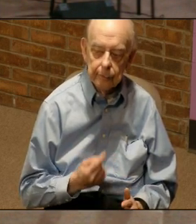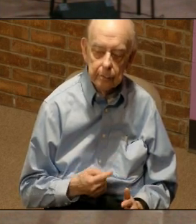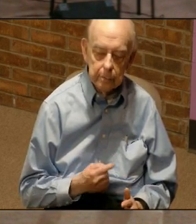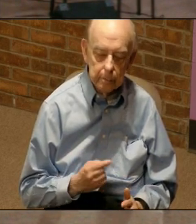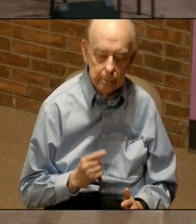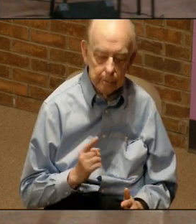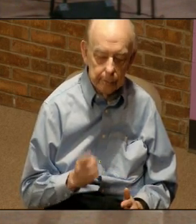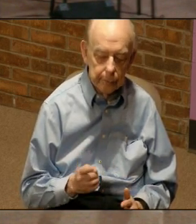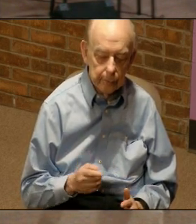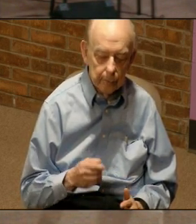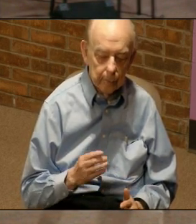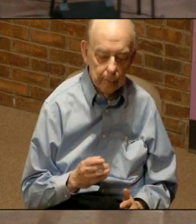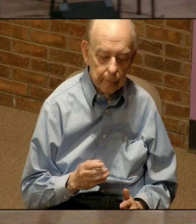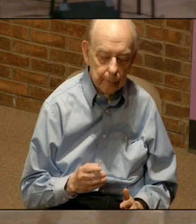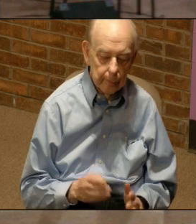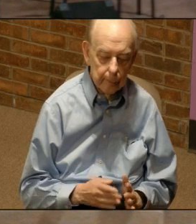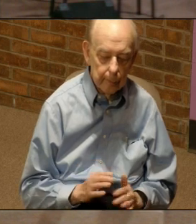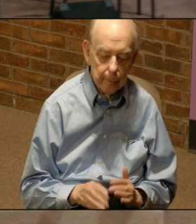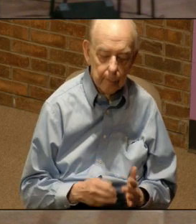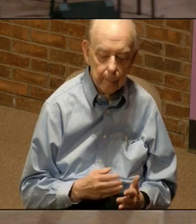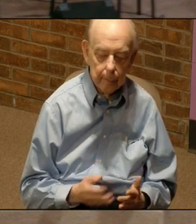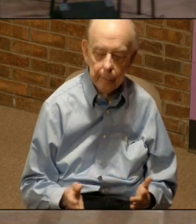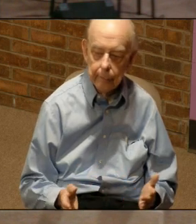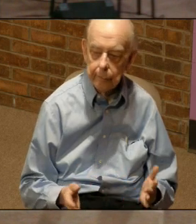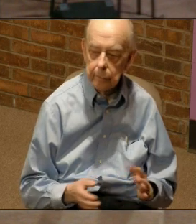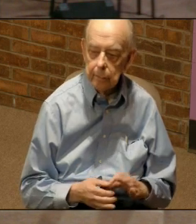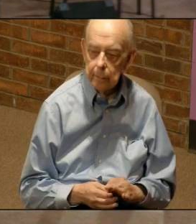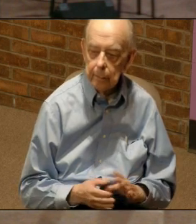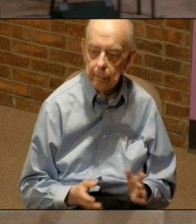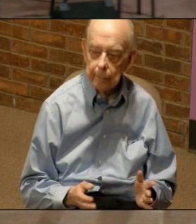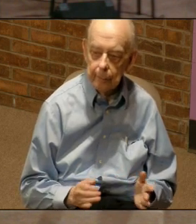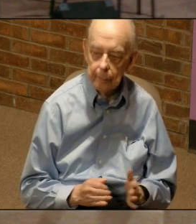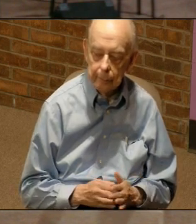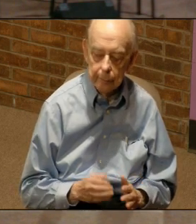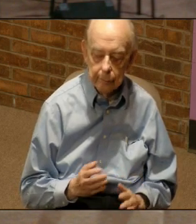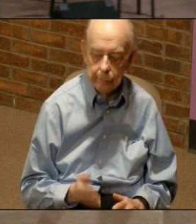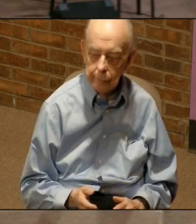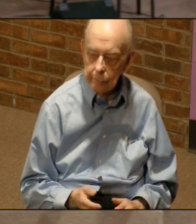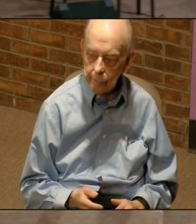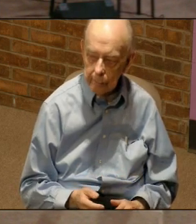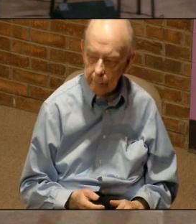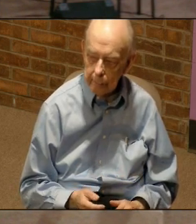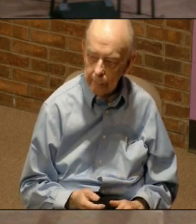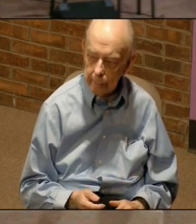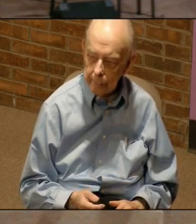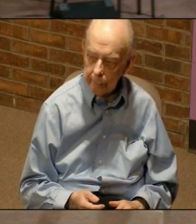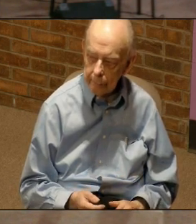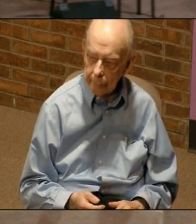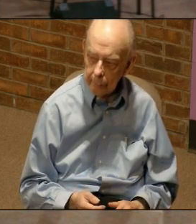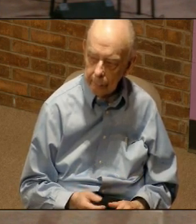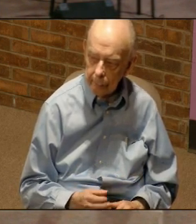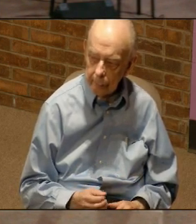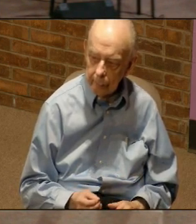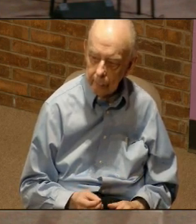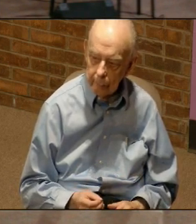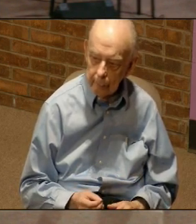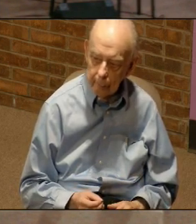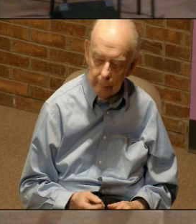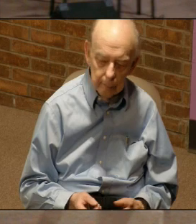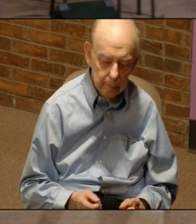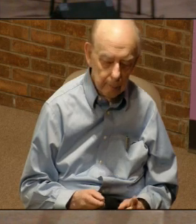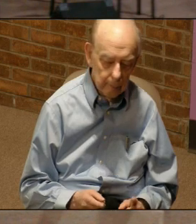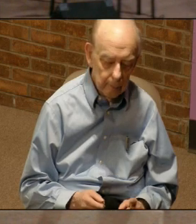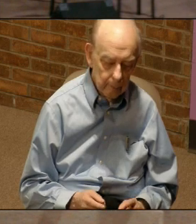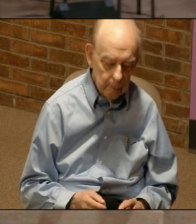God for all these, or Jesus for all of these relationships that are there. And so when